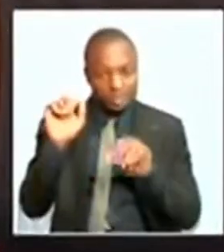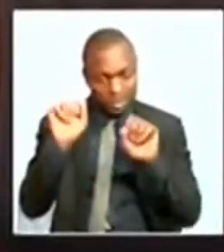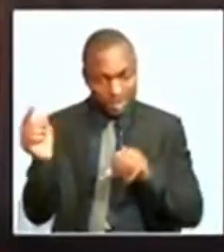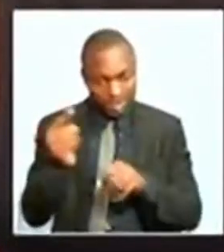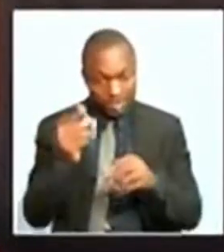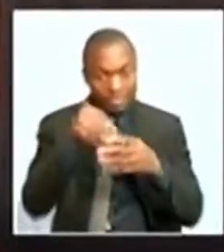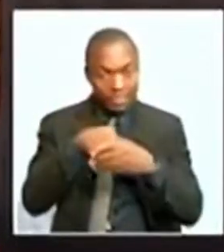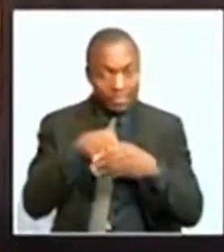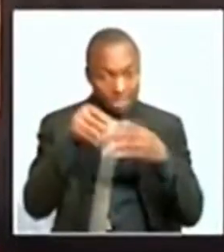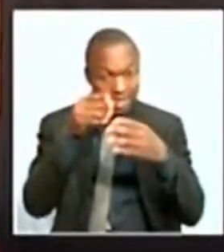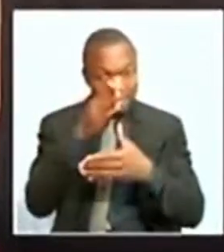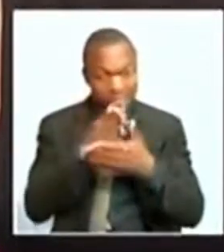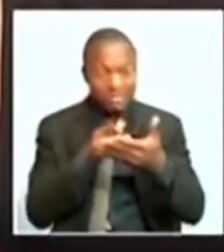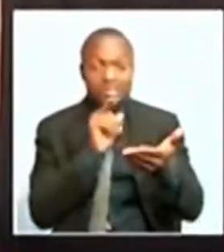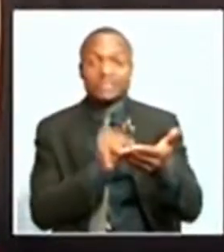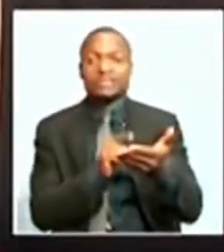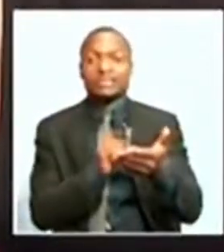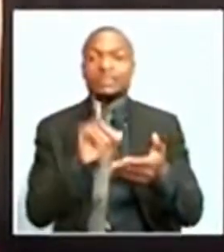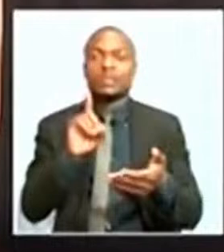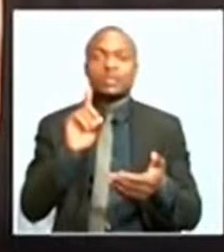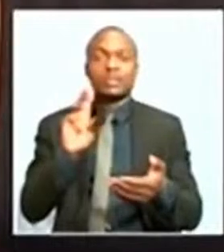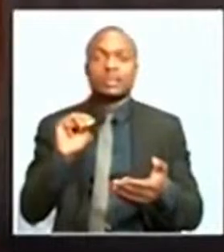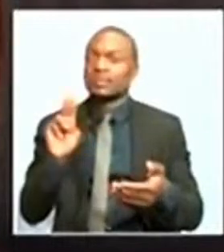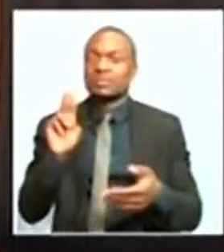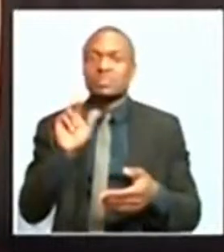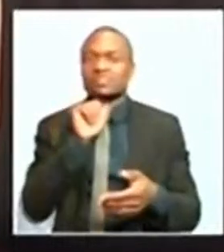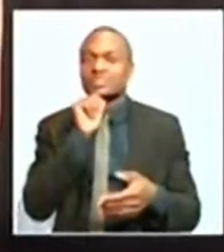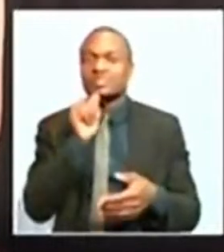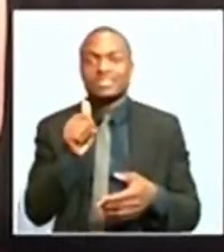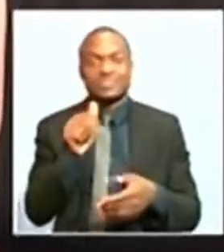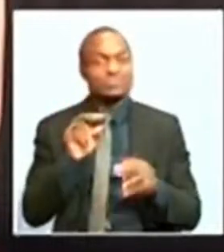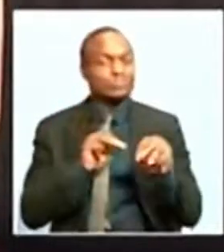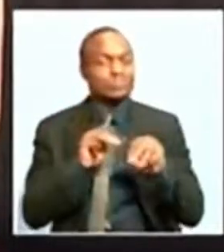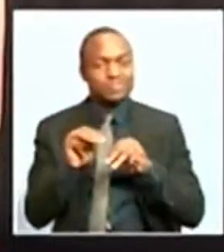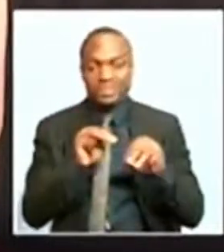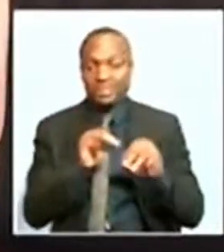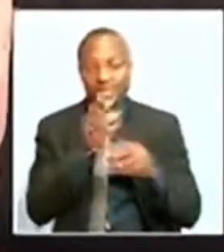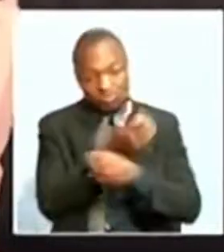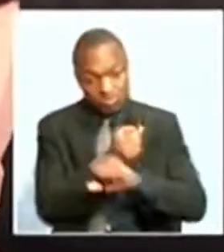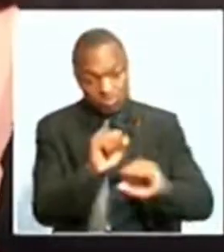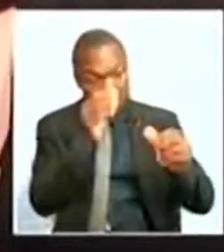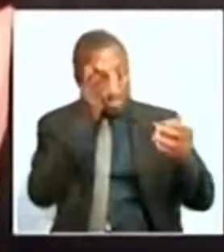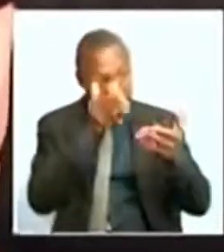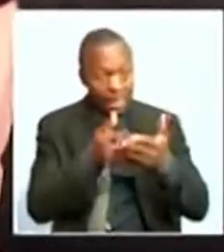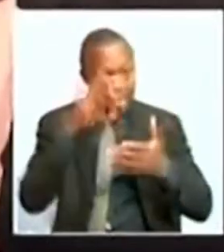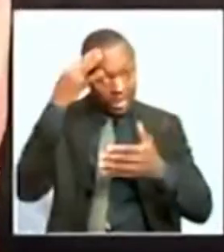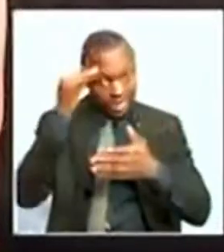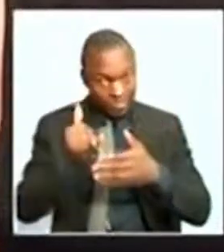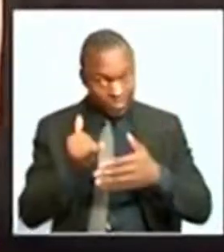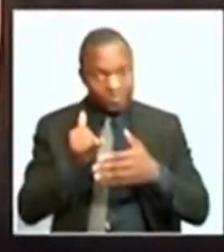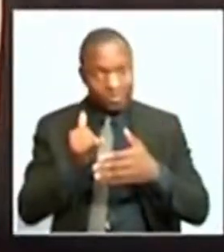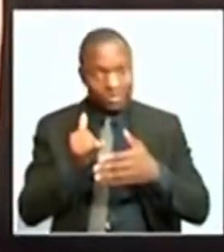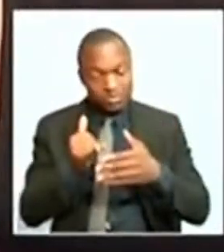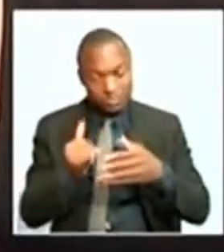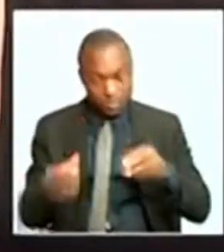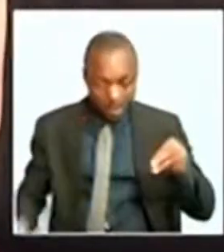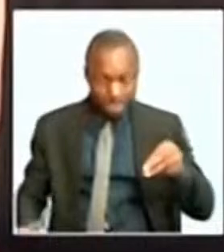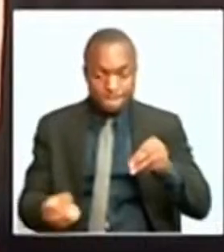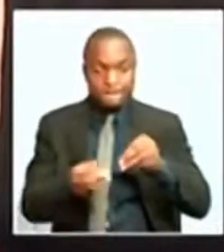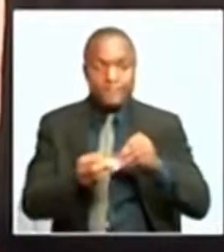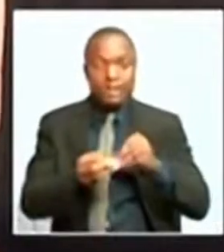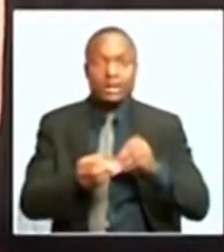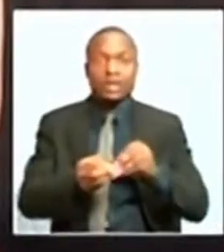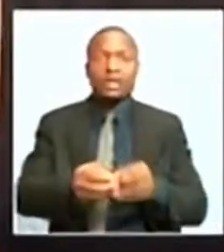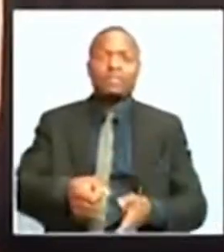cover the deficit or the financing that was required, and that's why then we needed to realign the budget so that